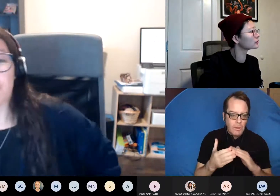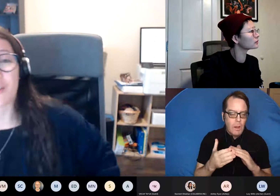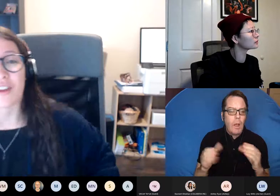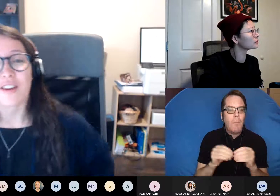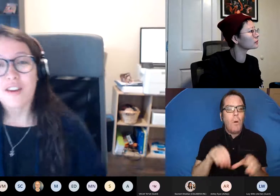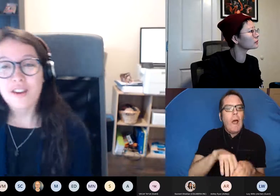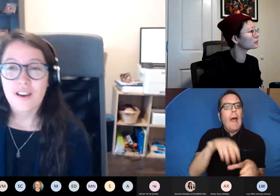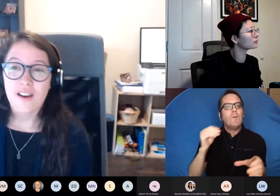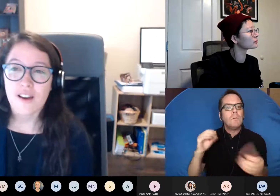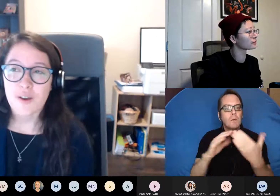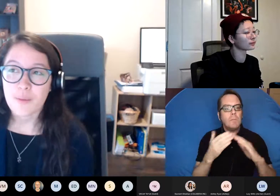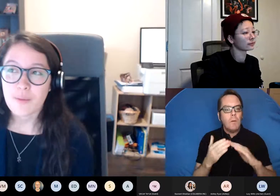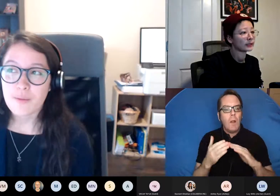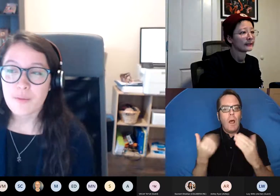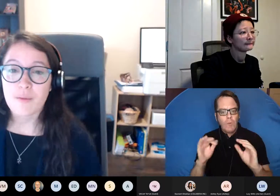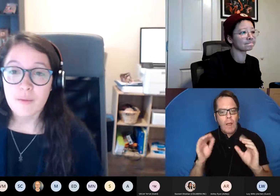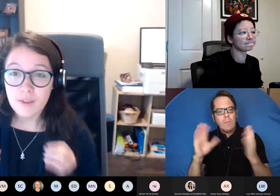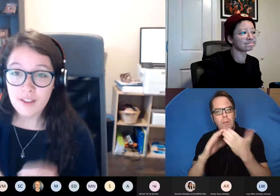not necessarily